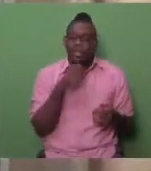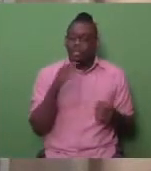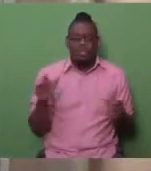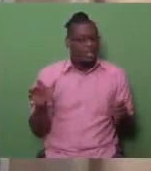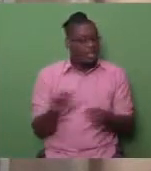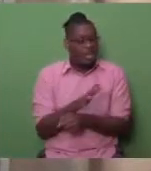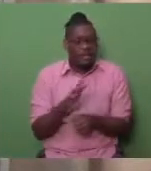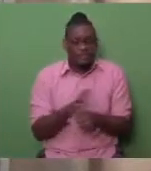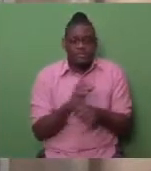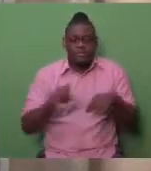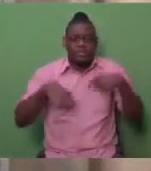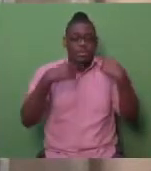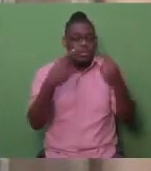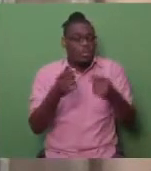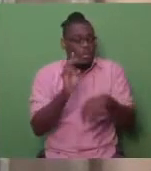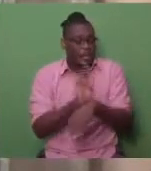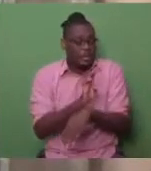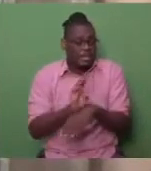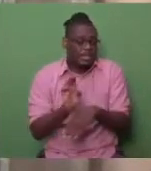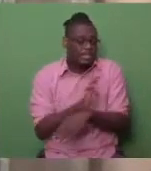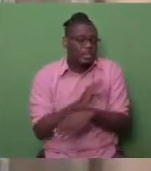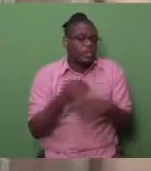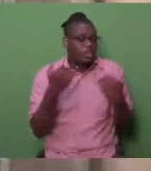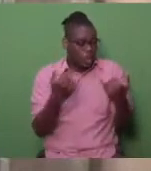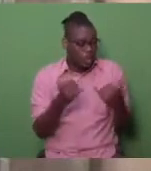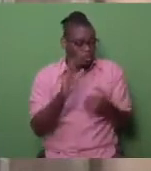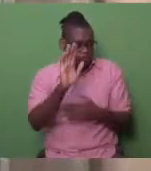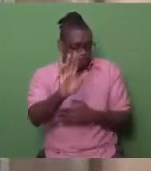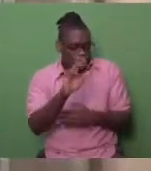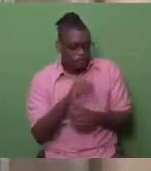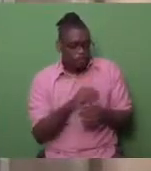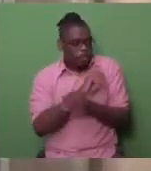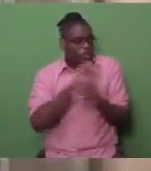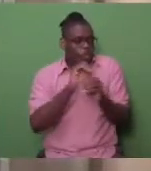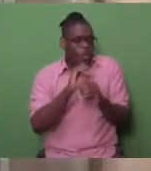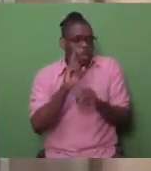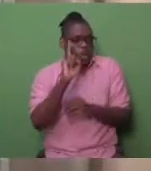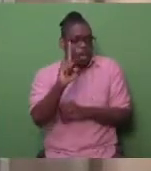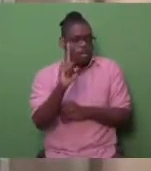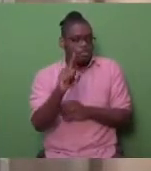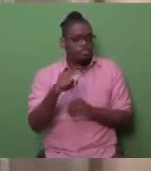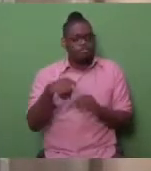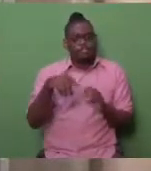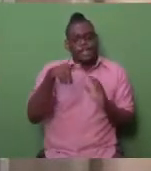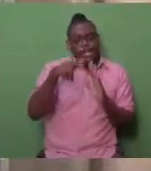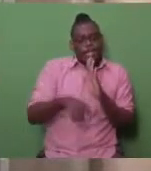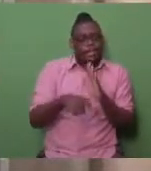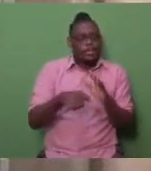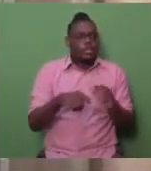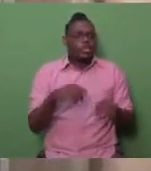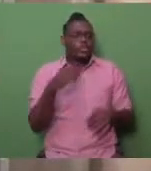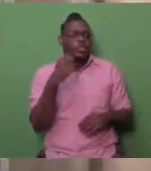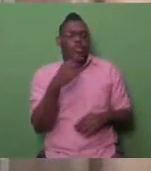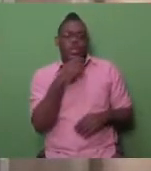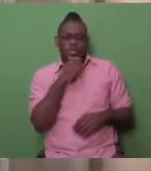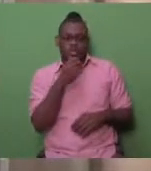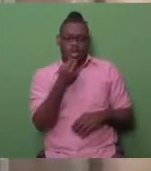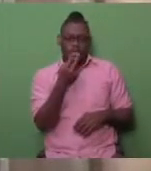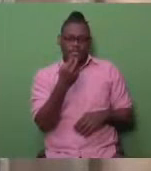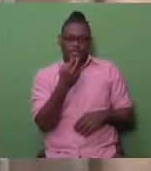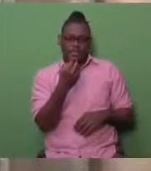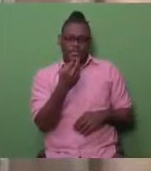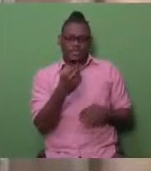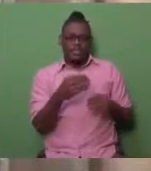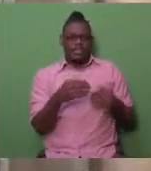12 will be allowed in a safe zone. And vaccinated people will be expected to show proof along with a form of ID.